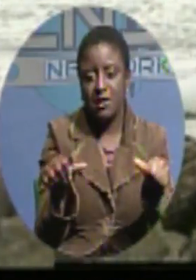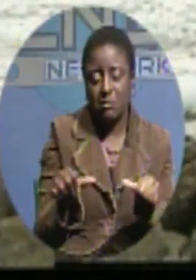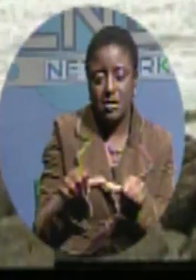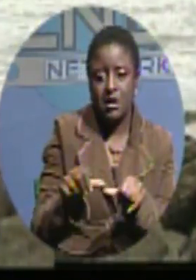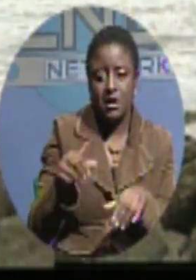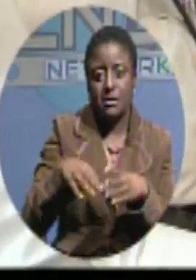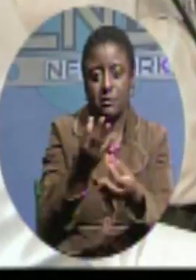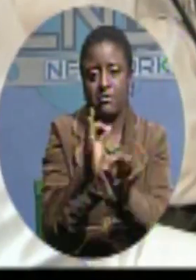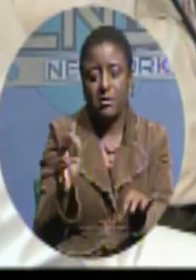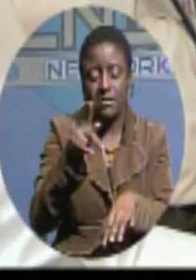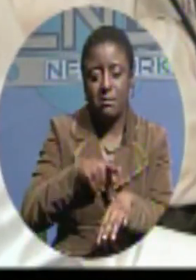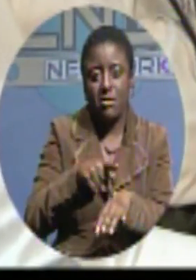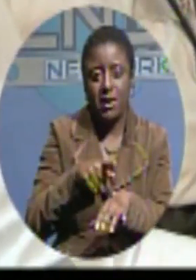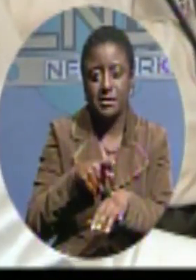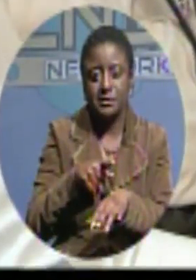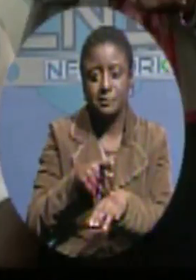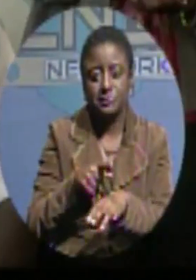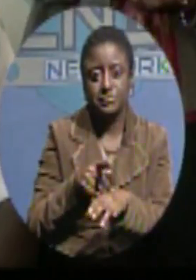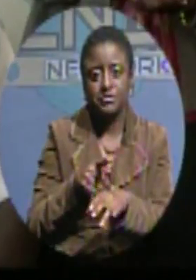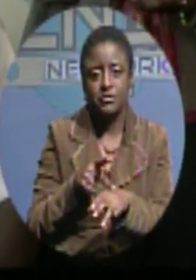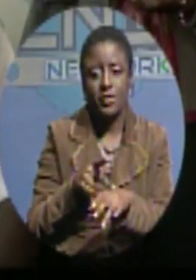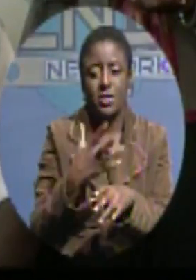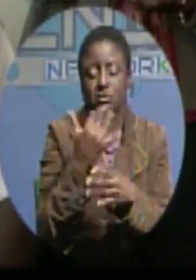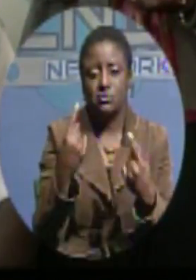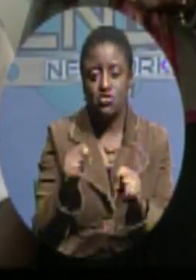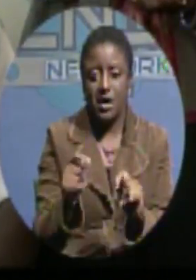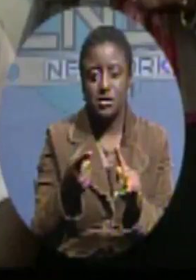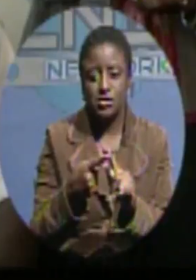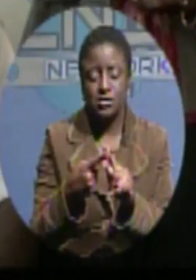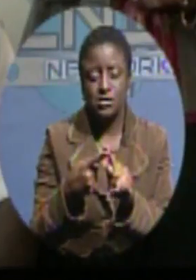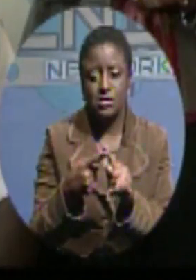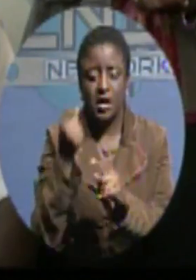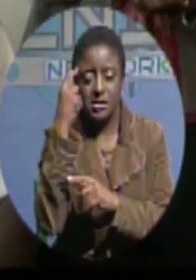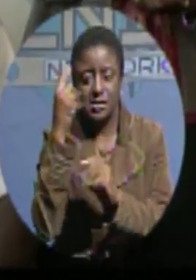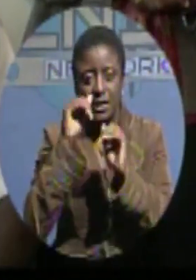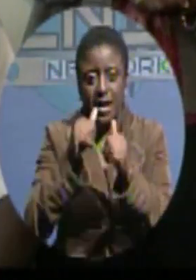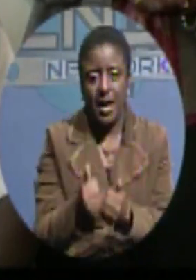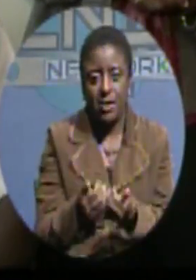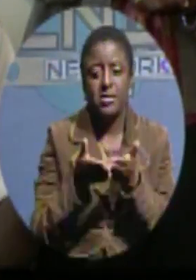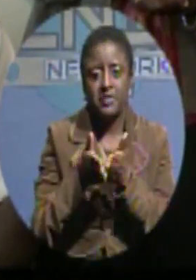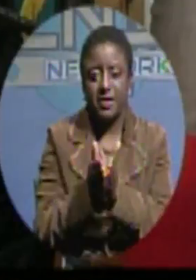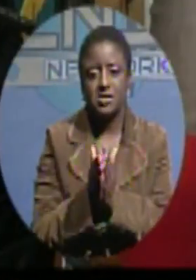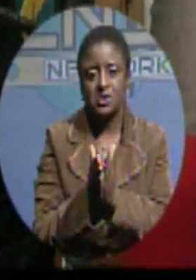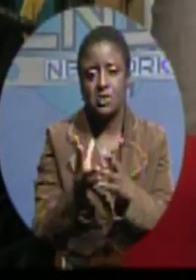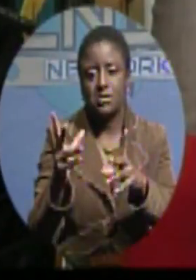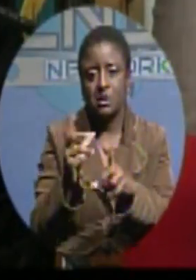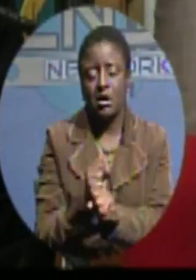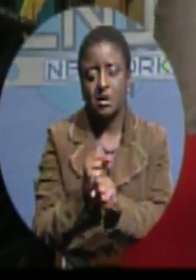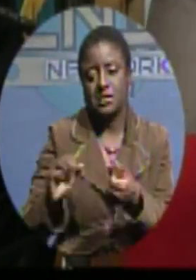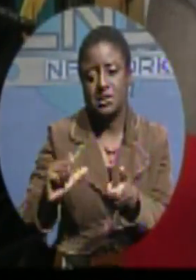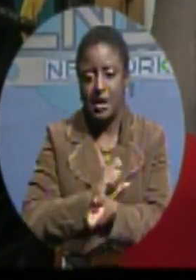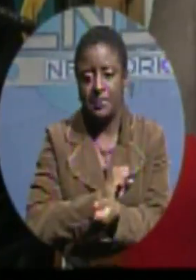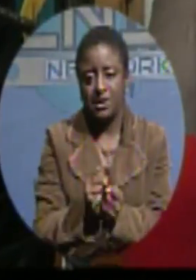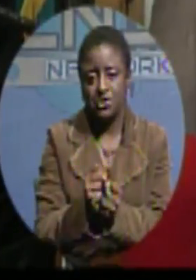and officials are still trying to figure out how the vessel sustained the damage that led to the leak in the first place. Skimming of the oil